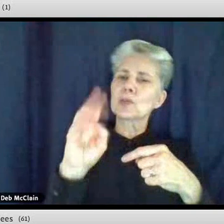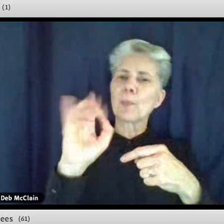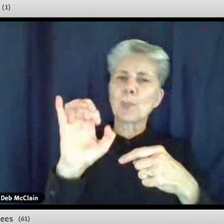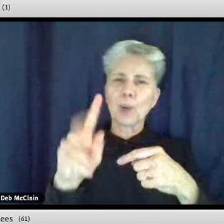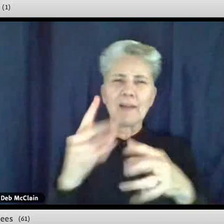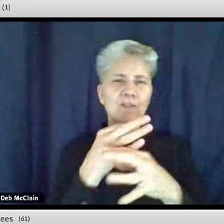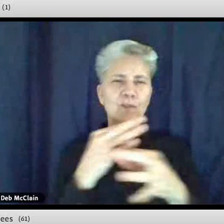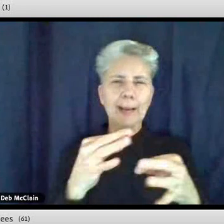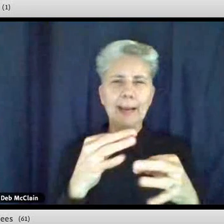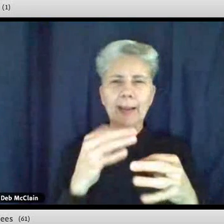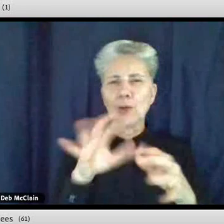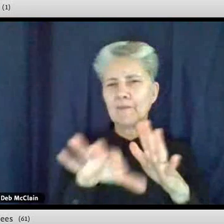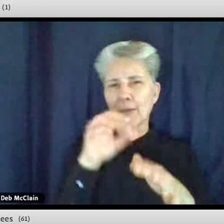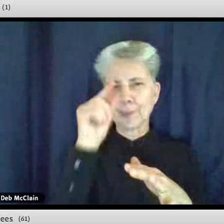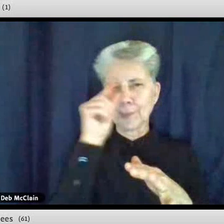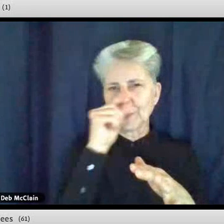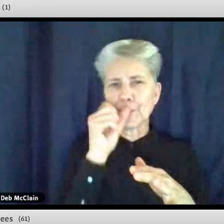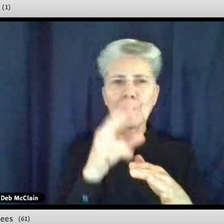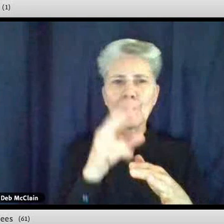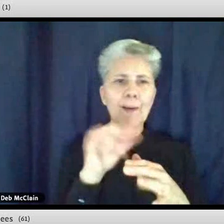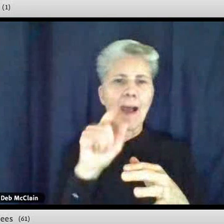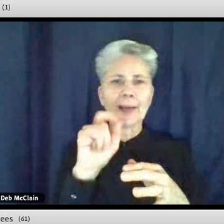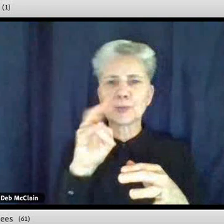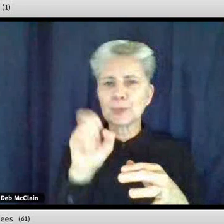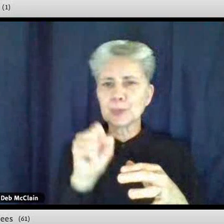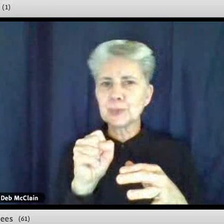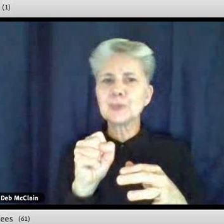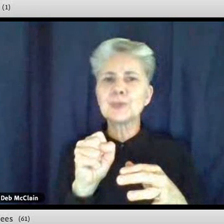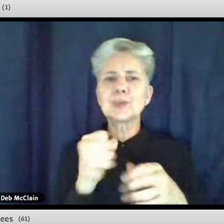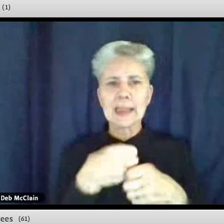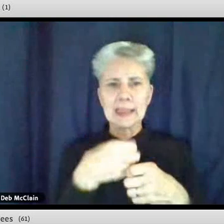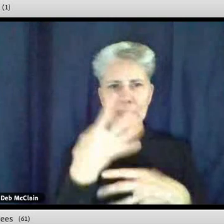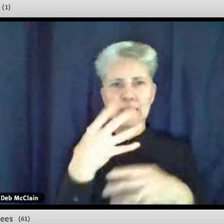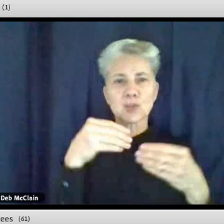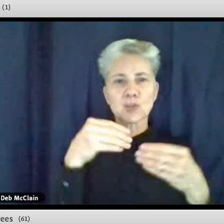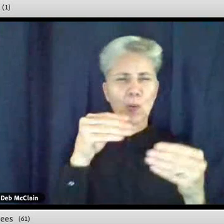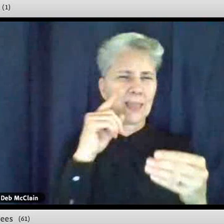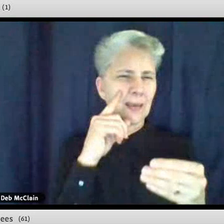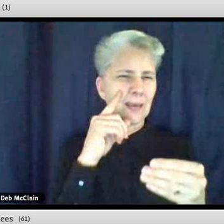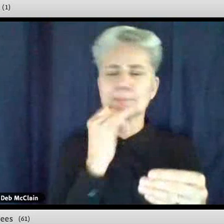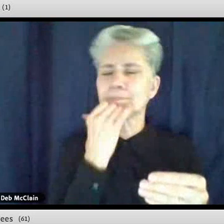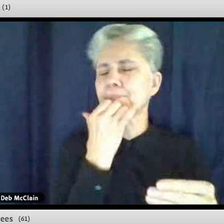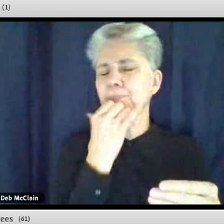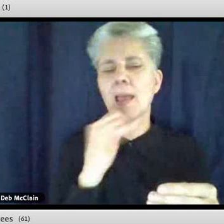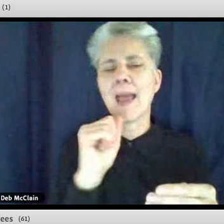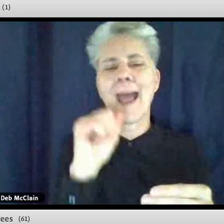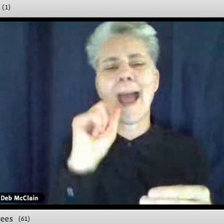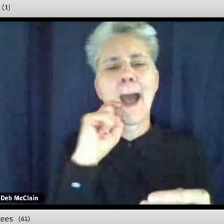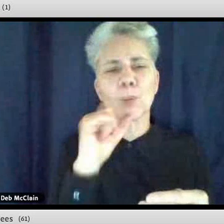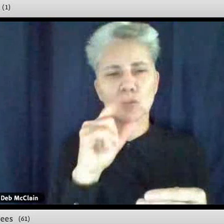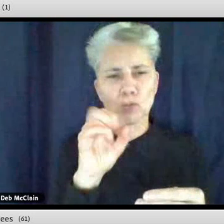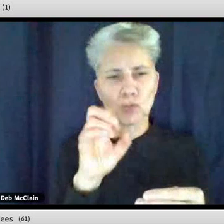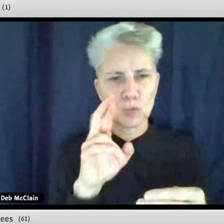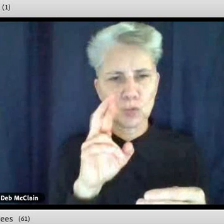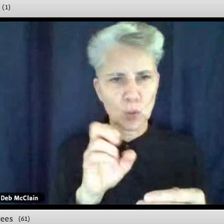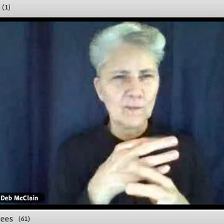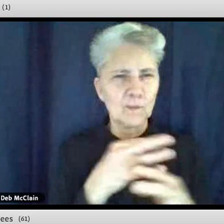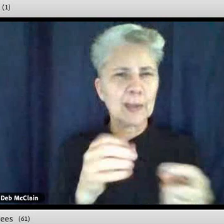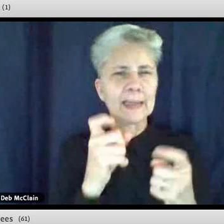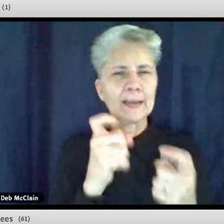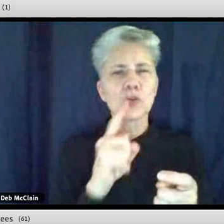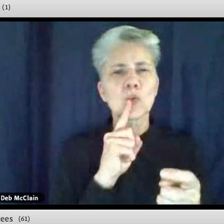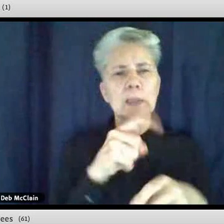is Newsbreak, and it's an app. It's free. You could get it on Google Play, or you can get it on the iTunes store.